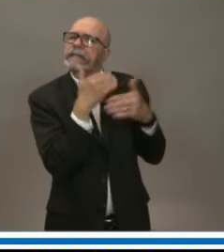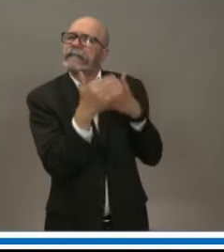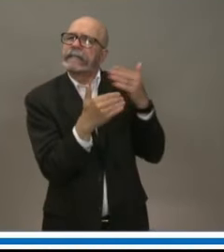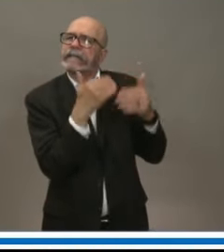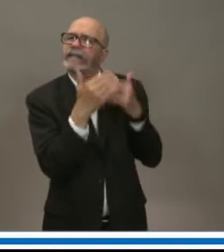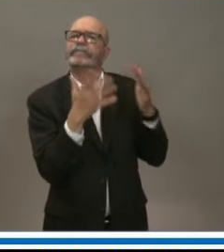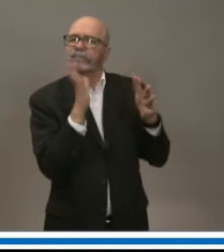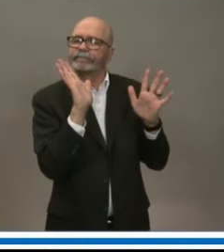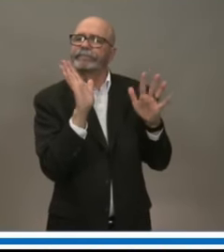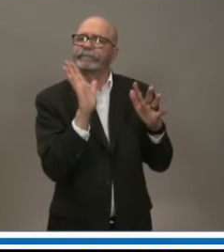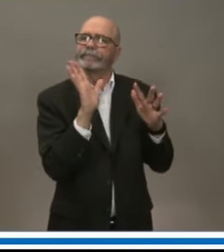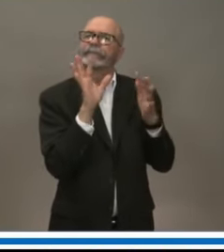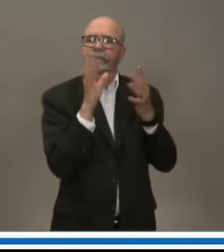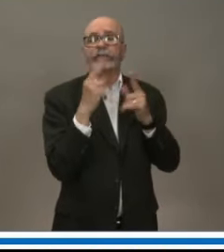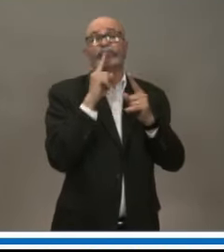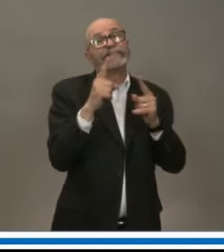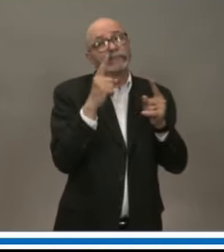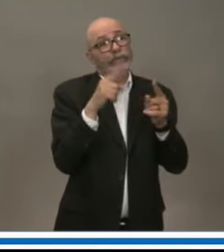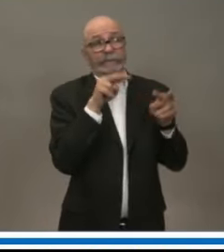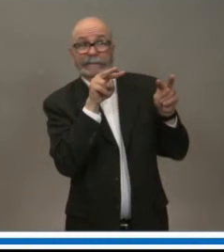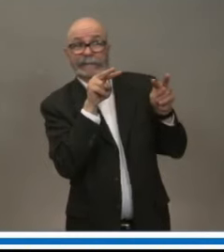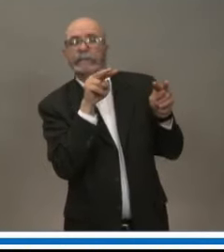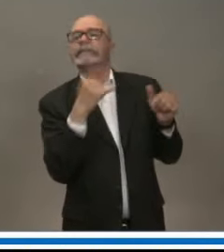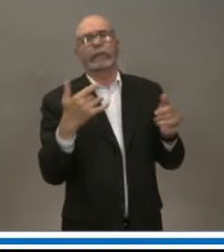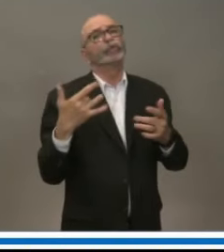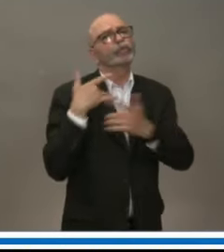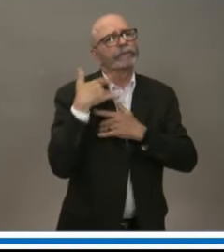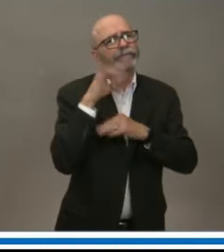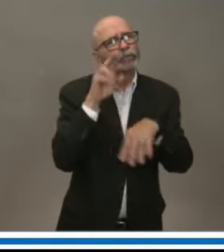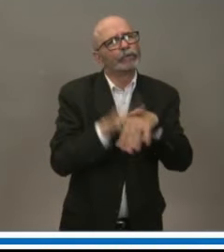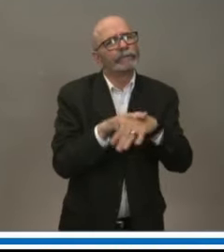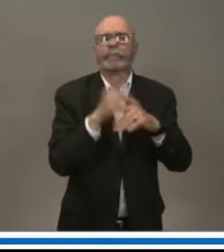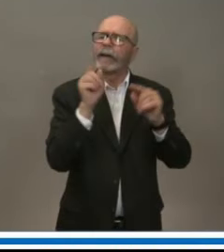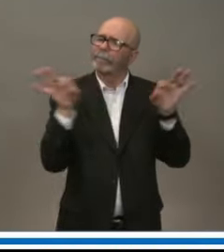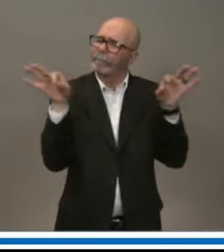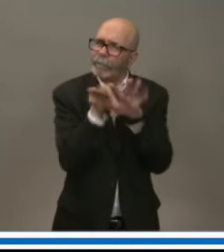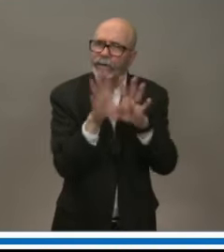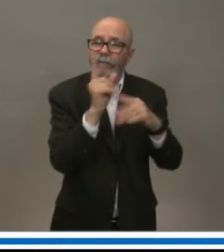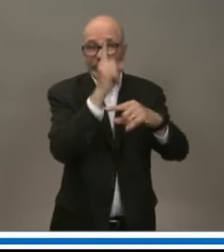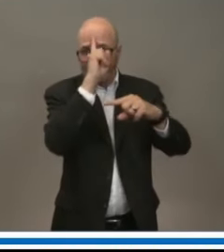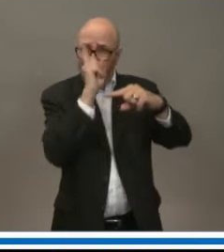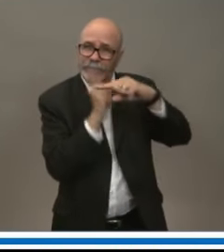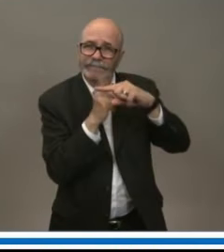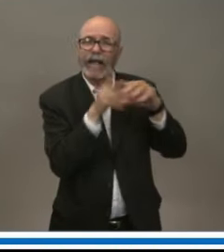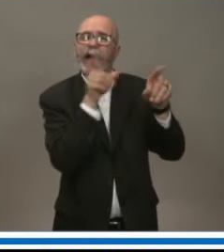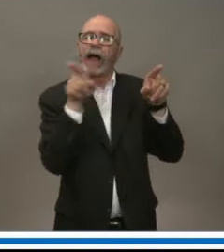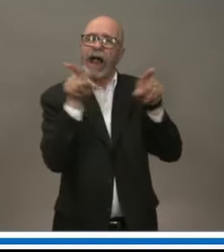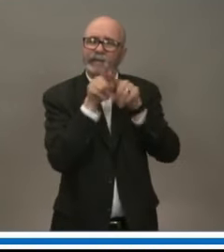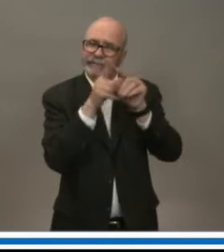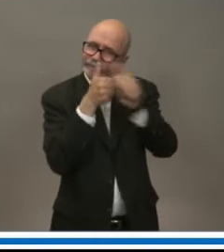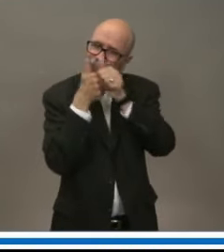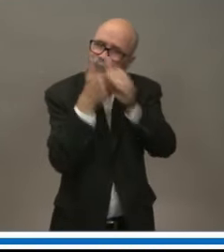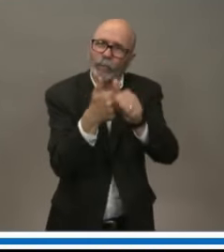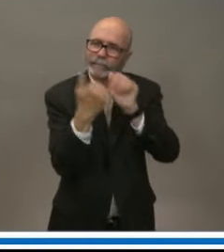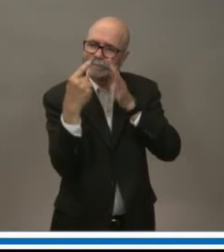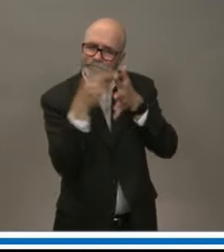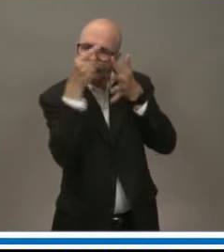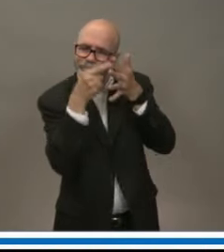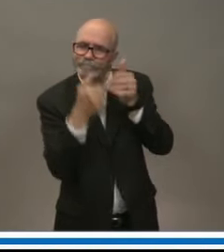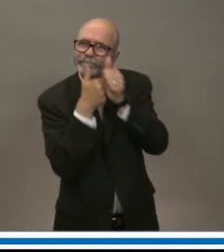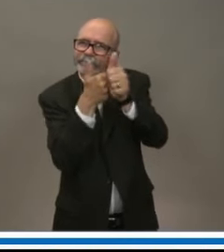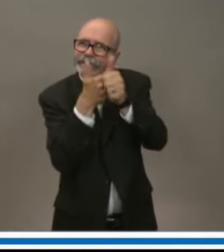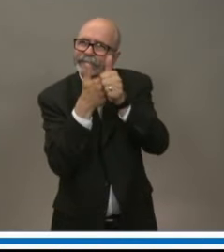we're doing some good things here in Nova Scotia. We need to continue to do all those good things for the weeks ahead. But I want to take the opportunity to